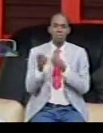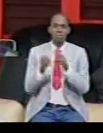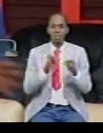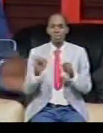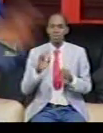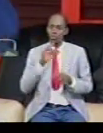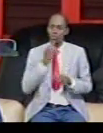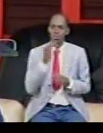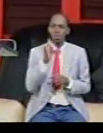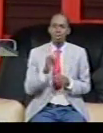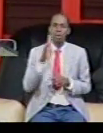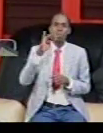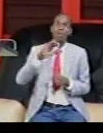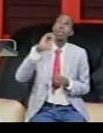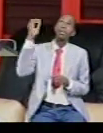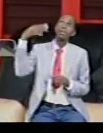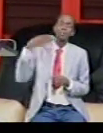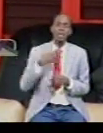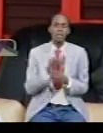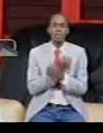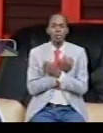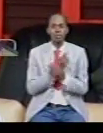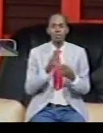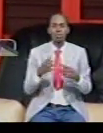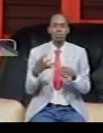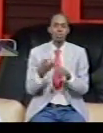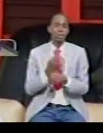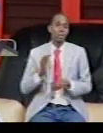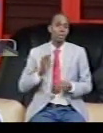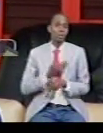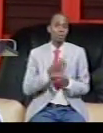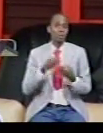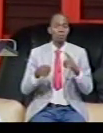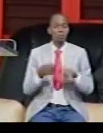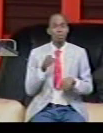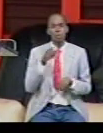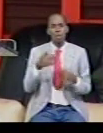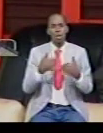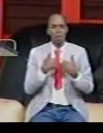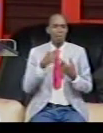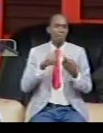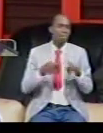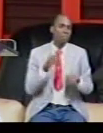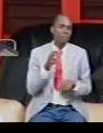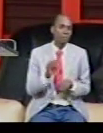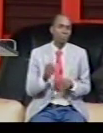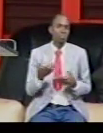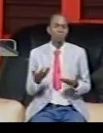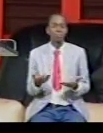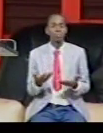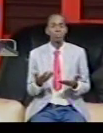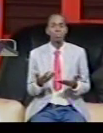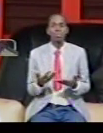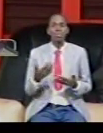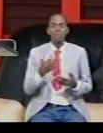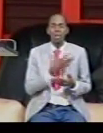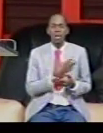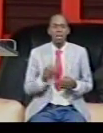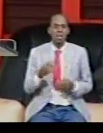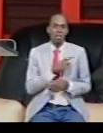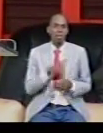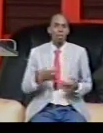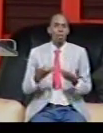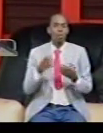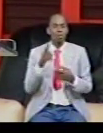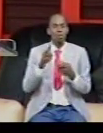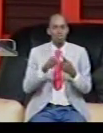love to win companions. You have companions, you have friends, and the Lord wants you to